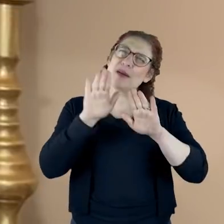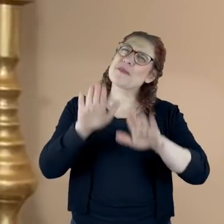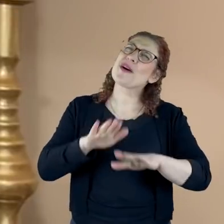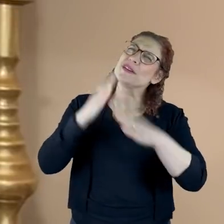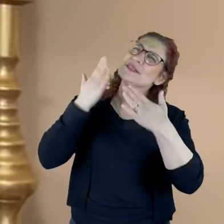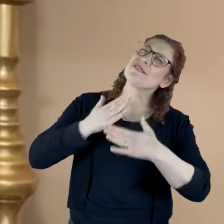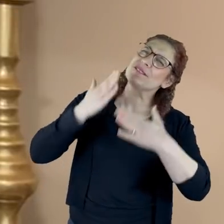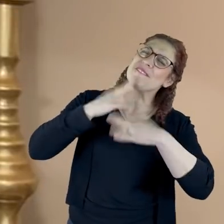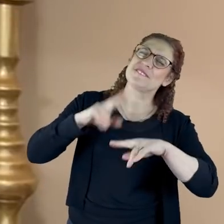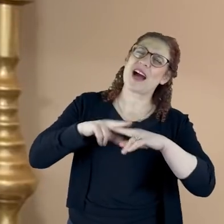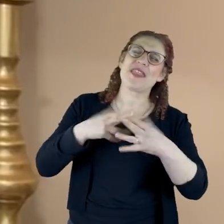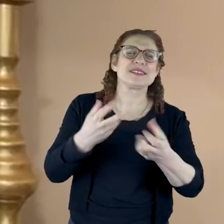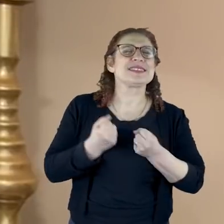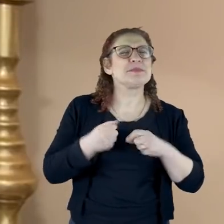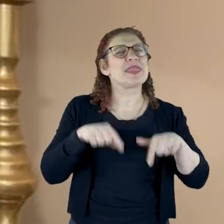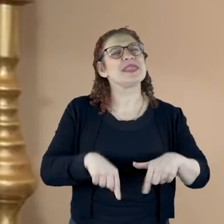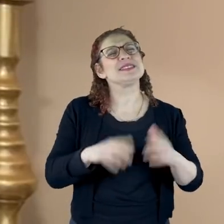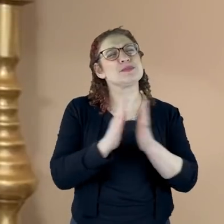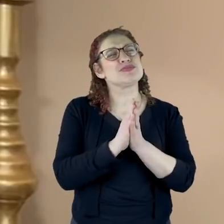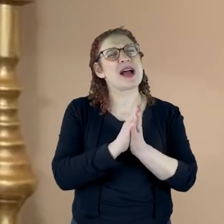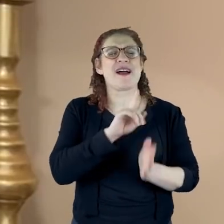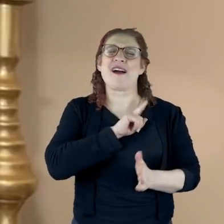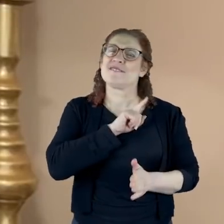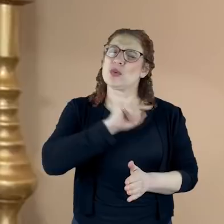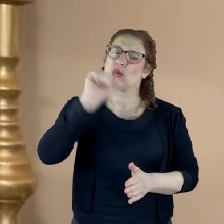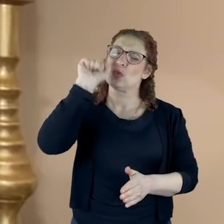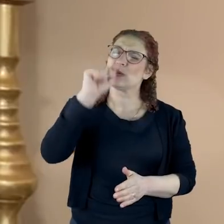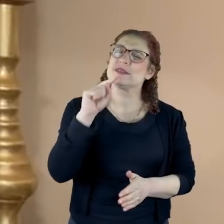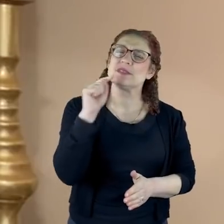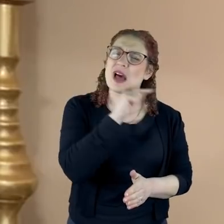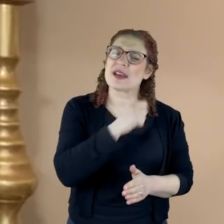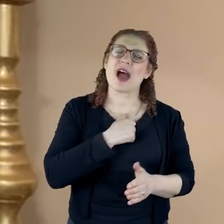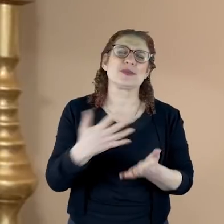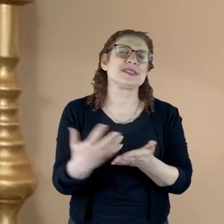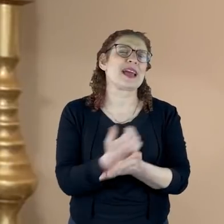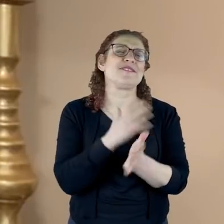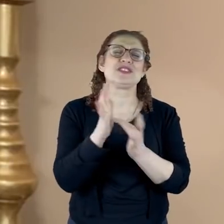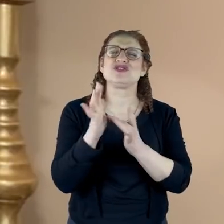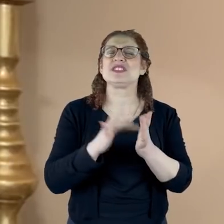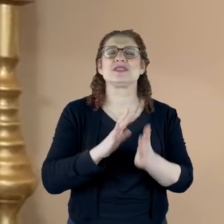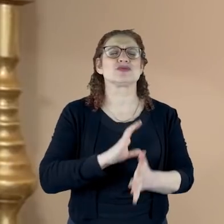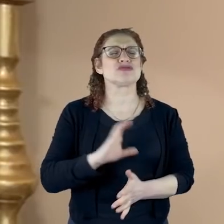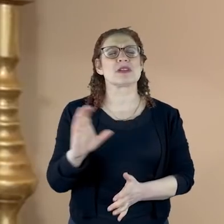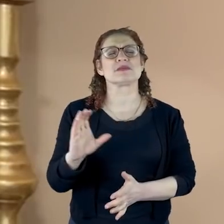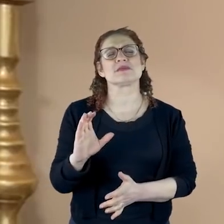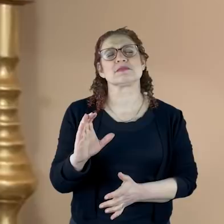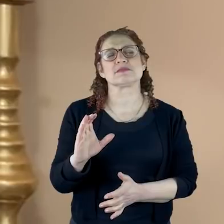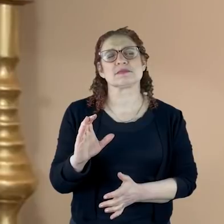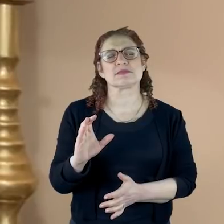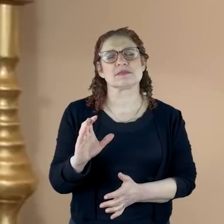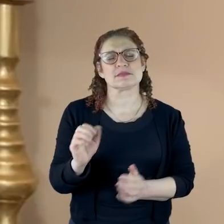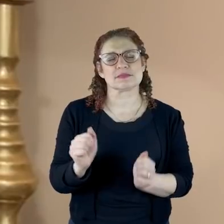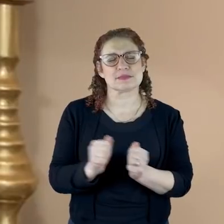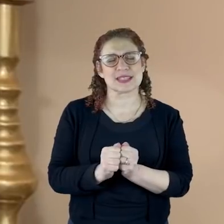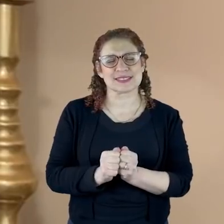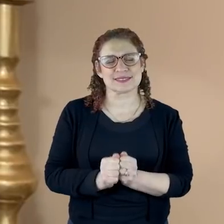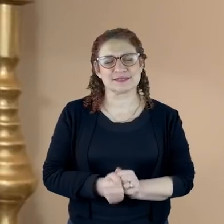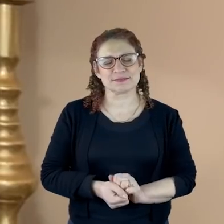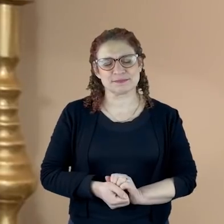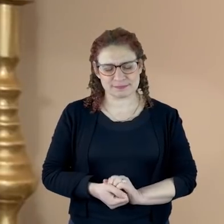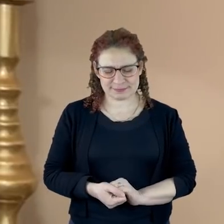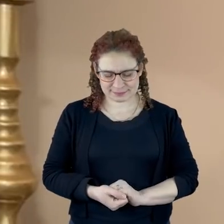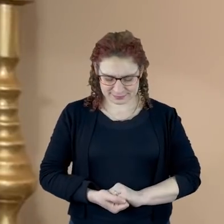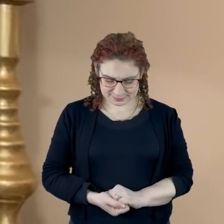Merciful Father, accept these prayers for the sake of your Son, our Saviour Jesus Christ.